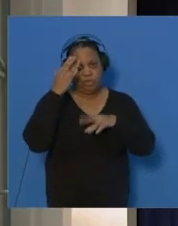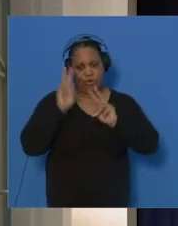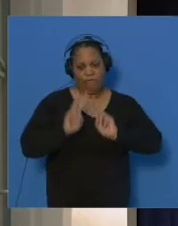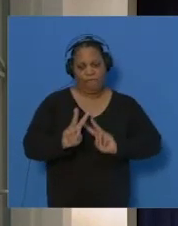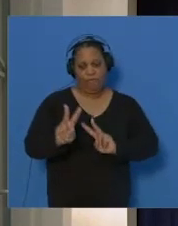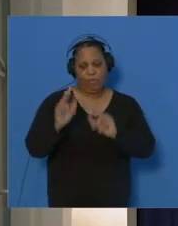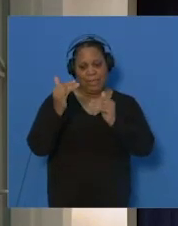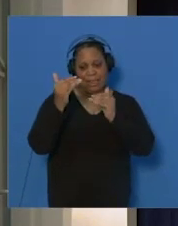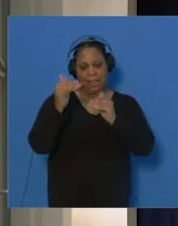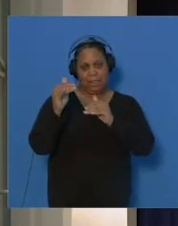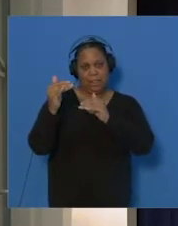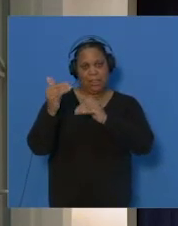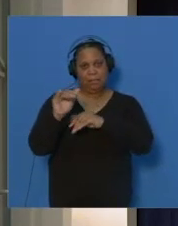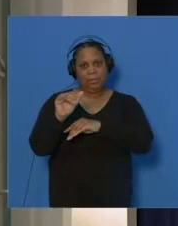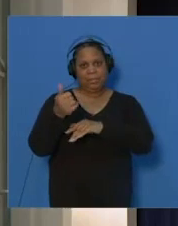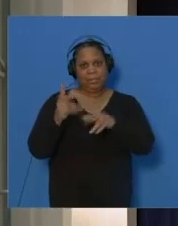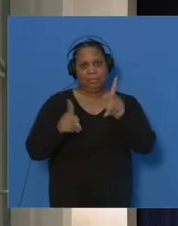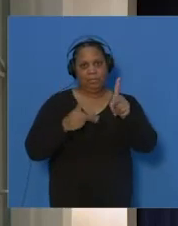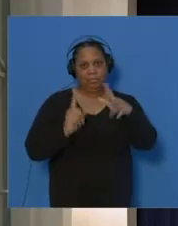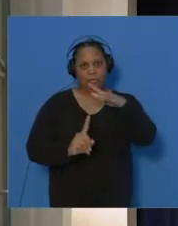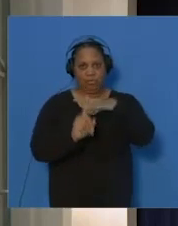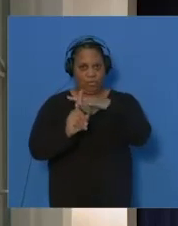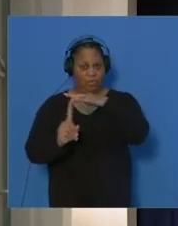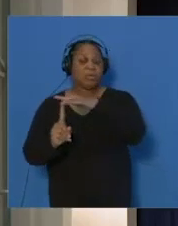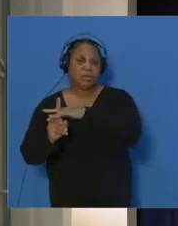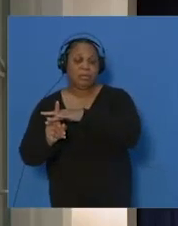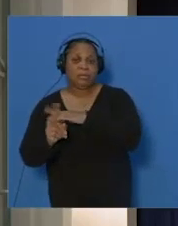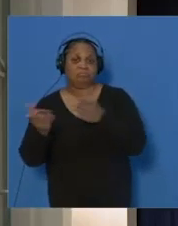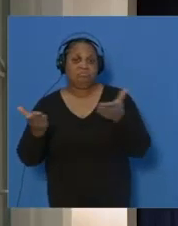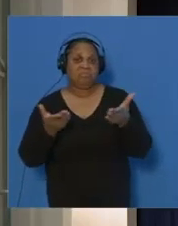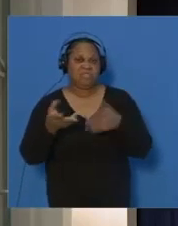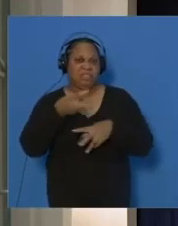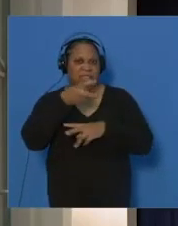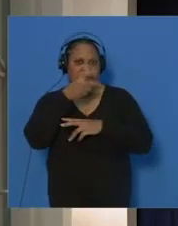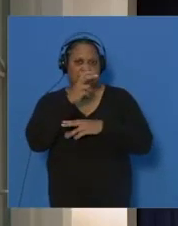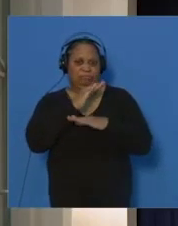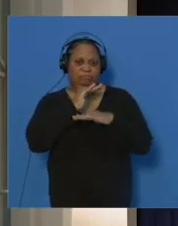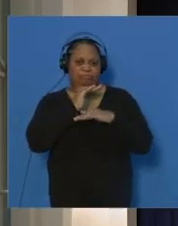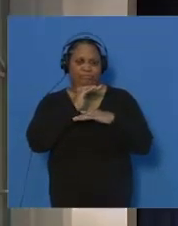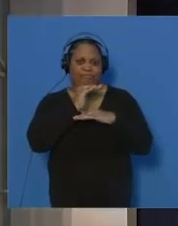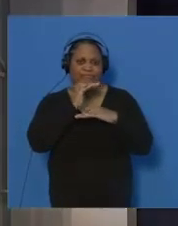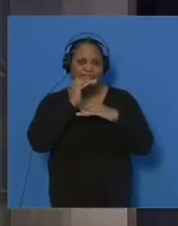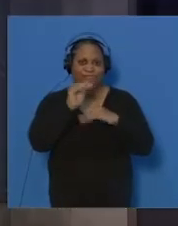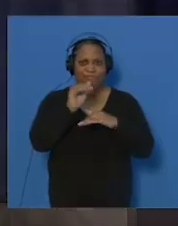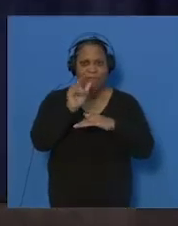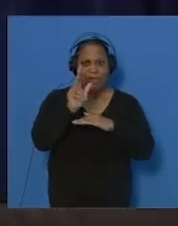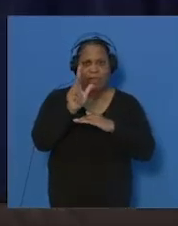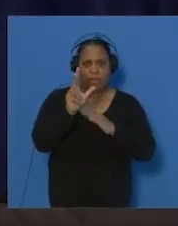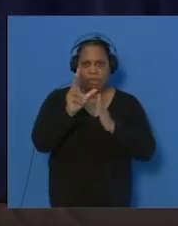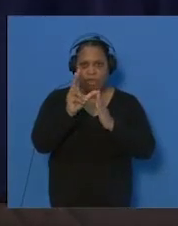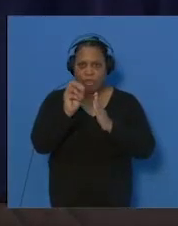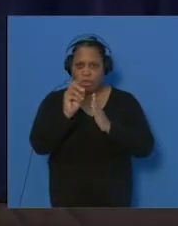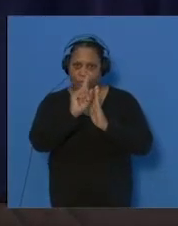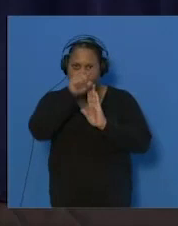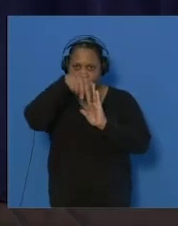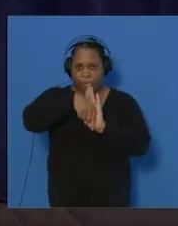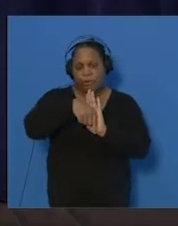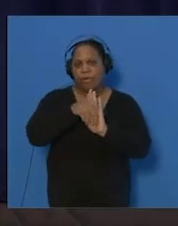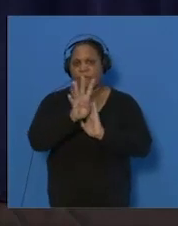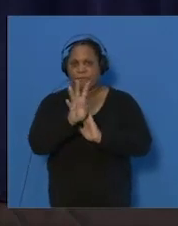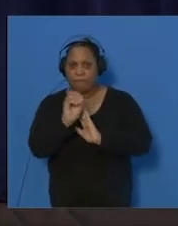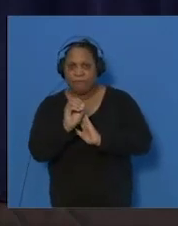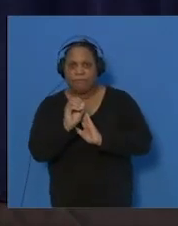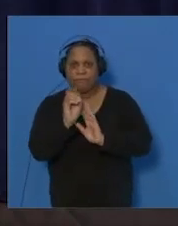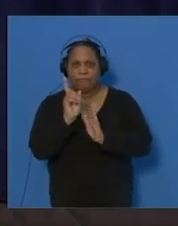limited to 10 persons in attendance. Services are restricted to 30 minutes, 45 minutes at